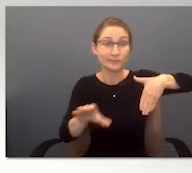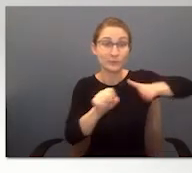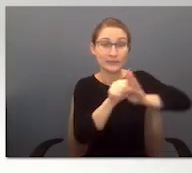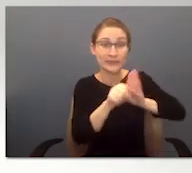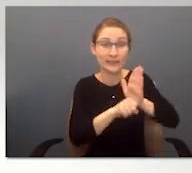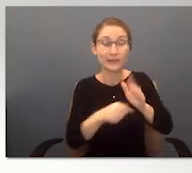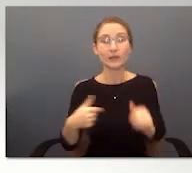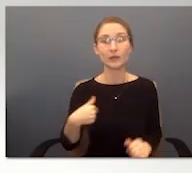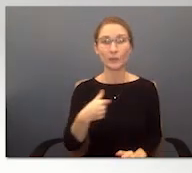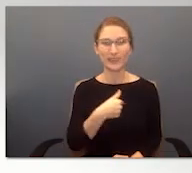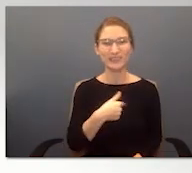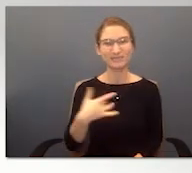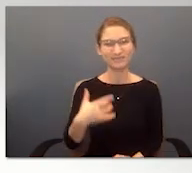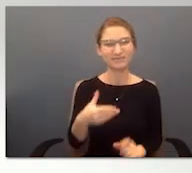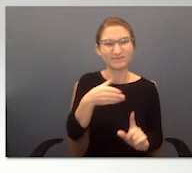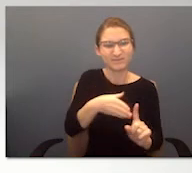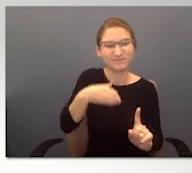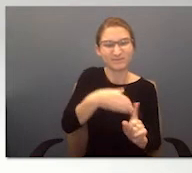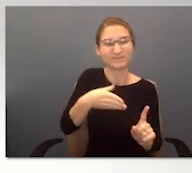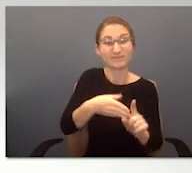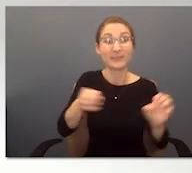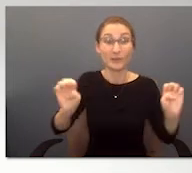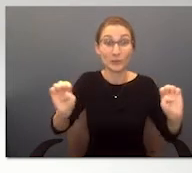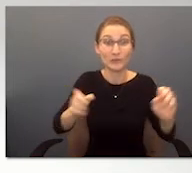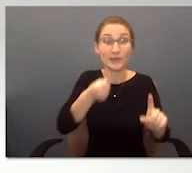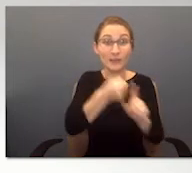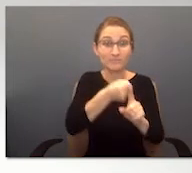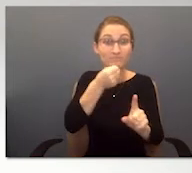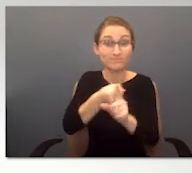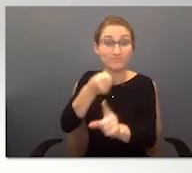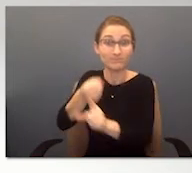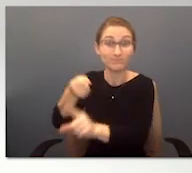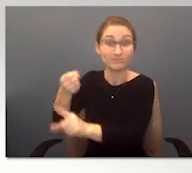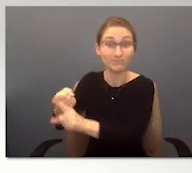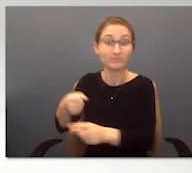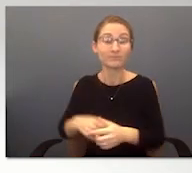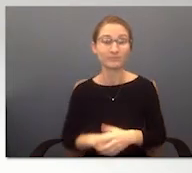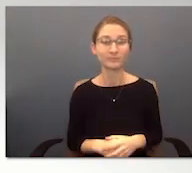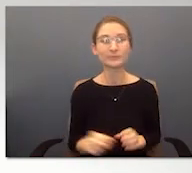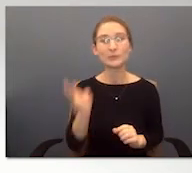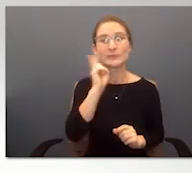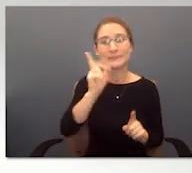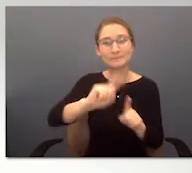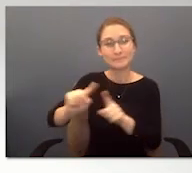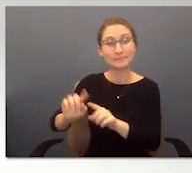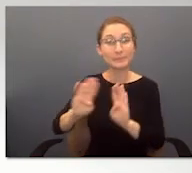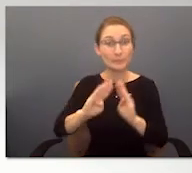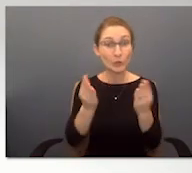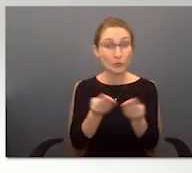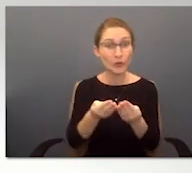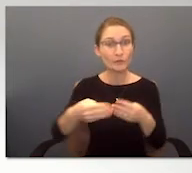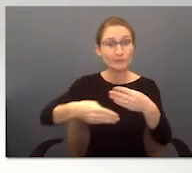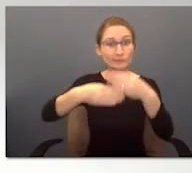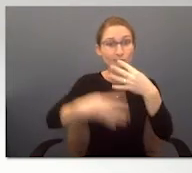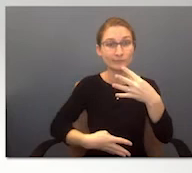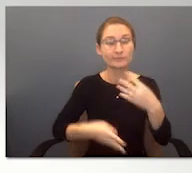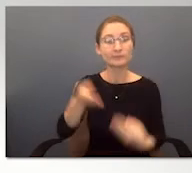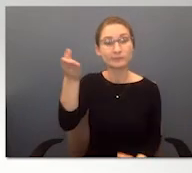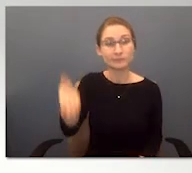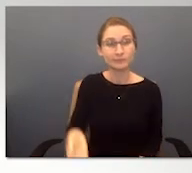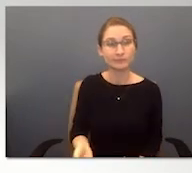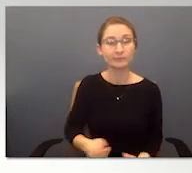and we're an emergency-prone state. So you see here the Bureau of Public Health Pharmacy, Bureau of Preparedness, Bureau of